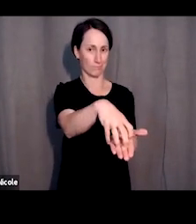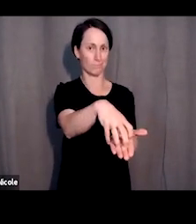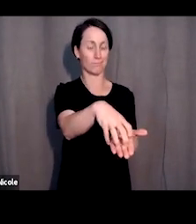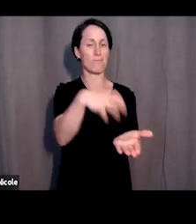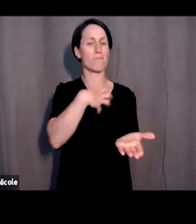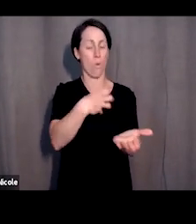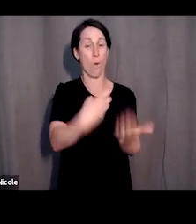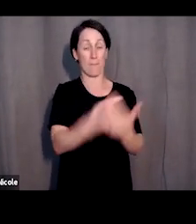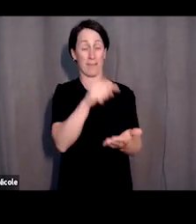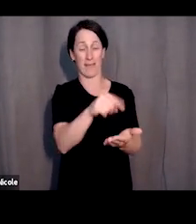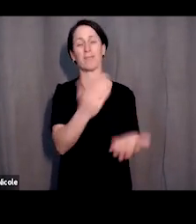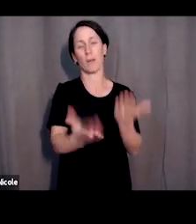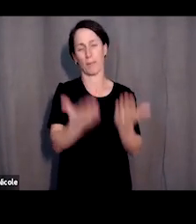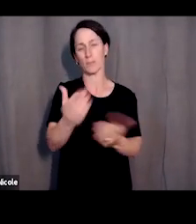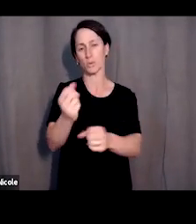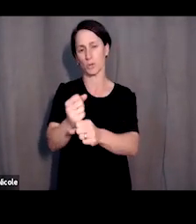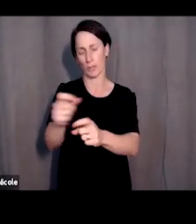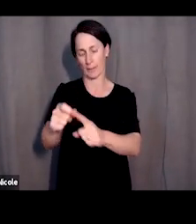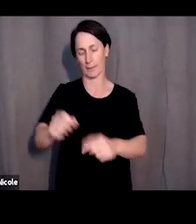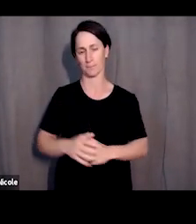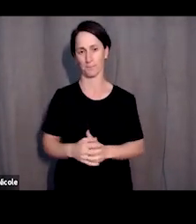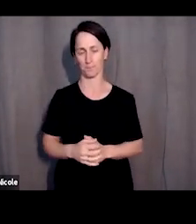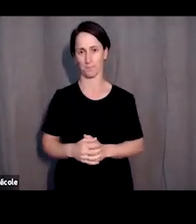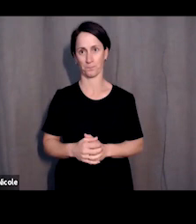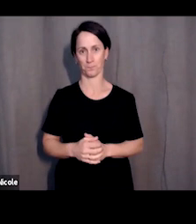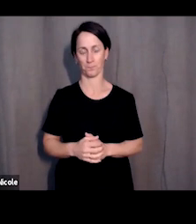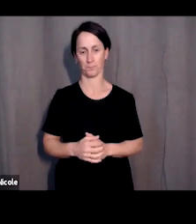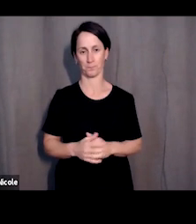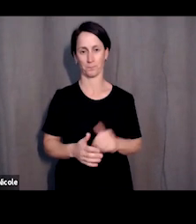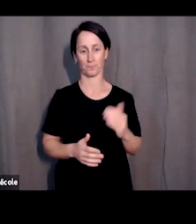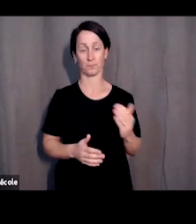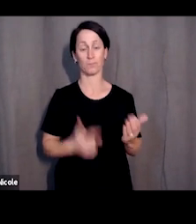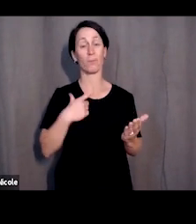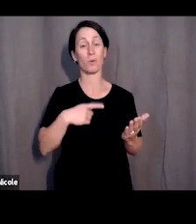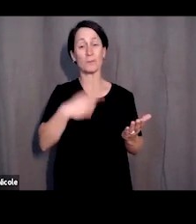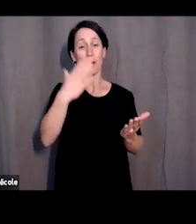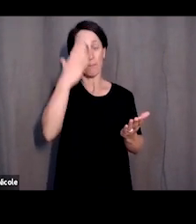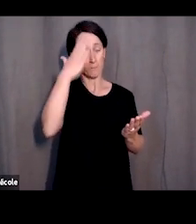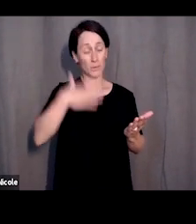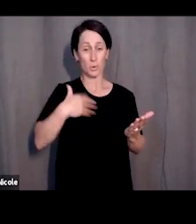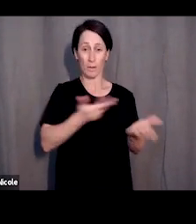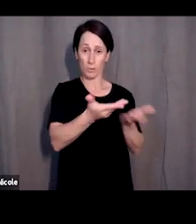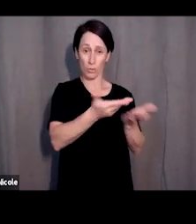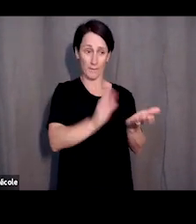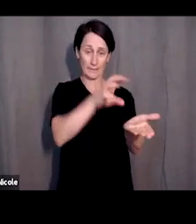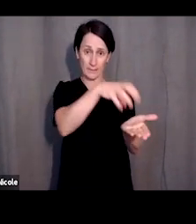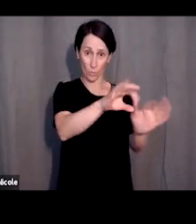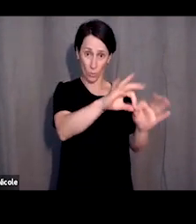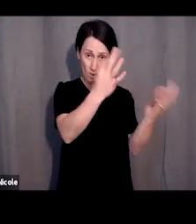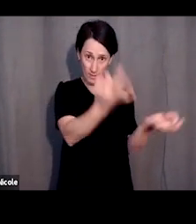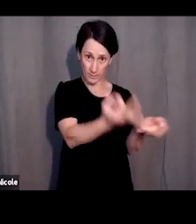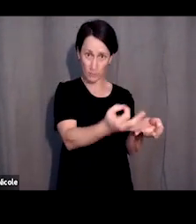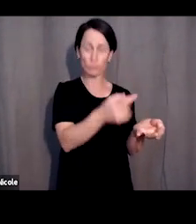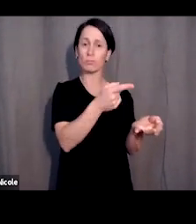actually concentrates on the physical illness as well as the mental health of the people that go to that